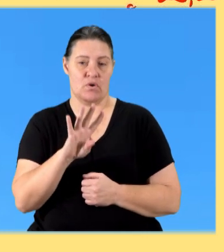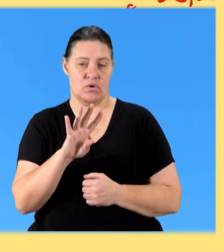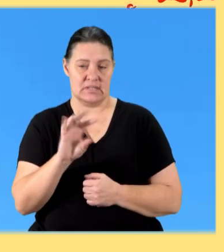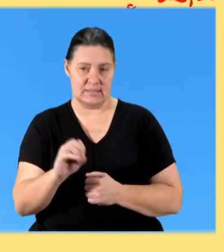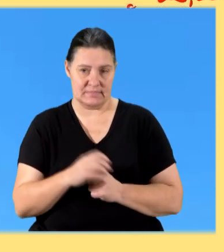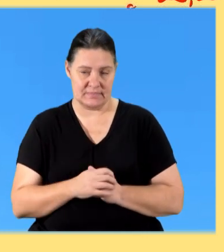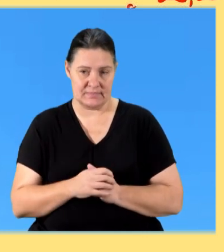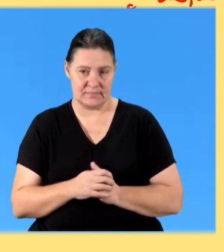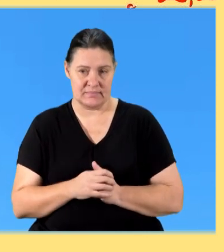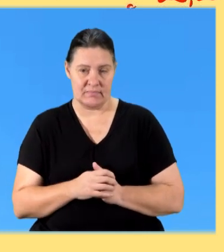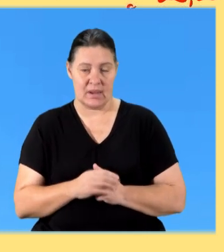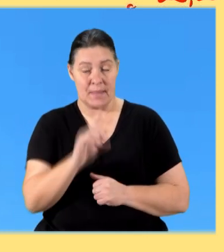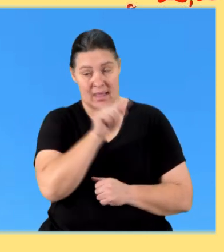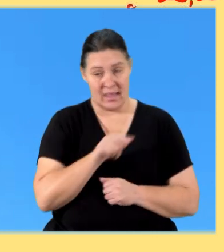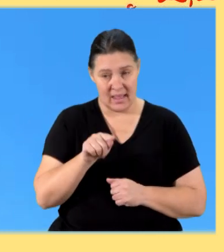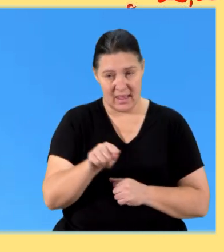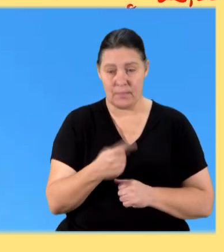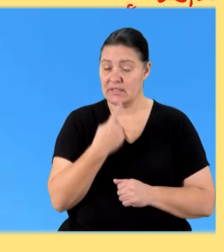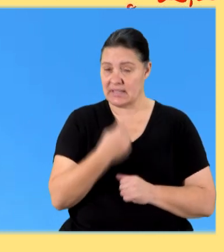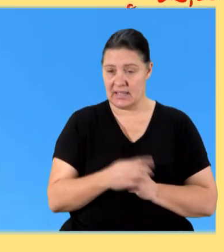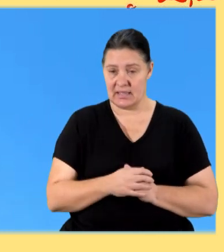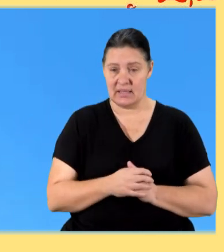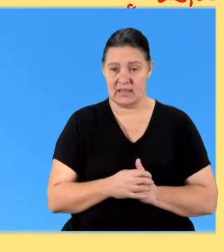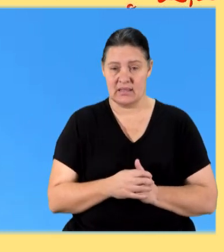314. I'll then come here and I'll say